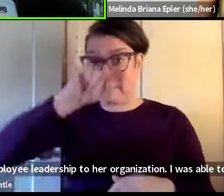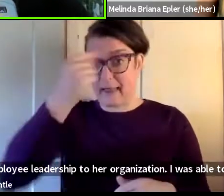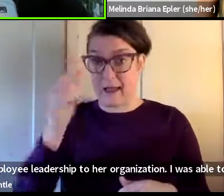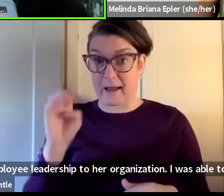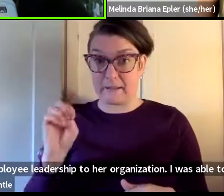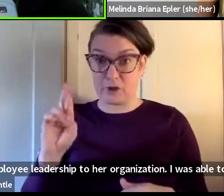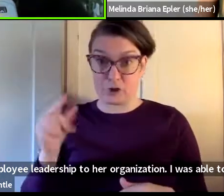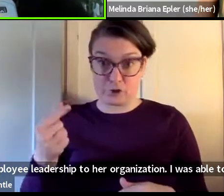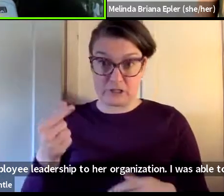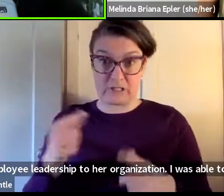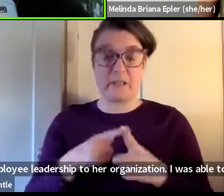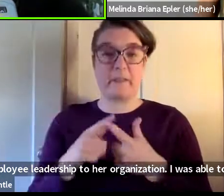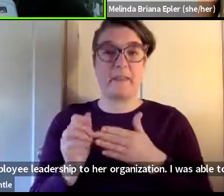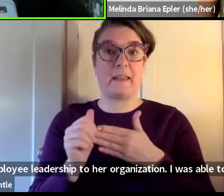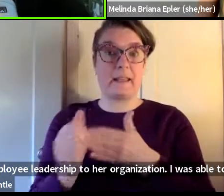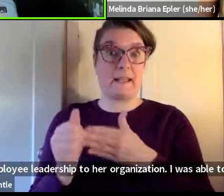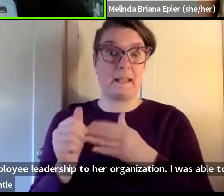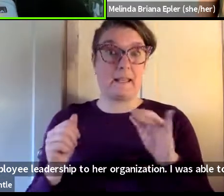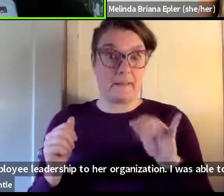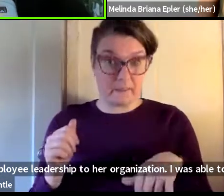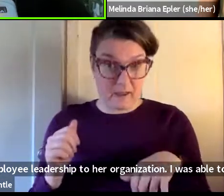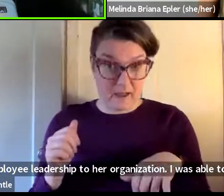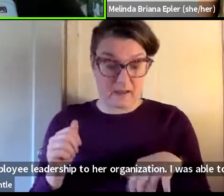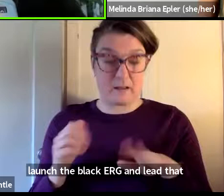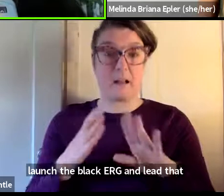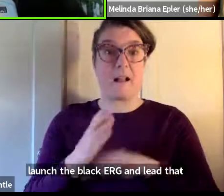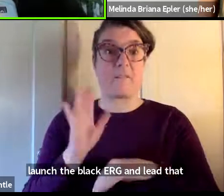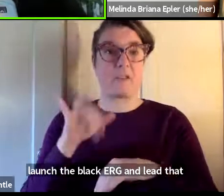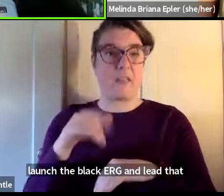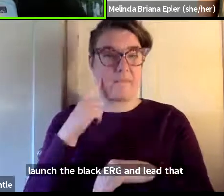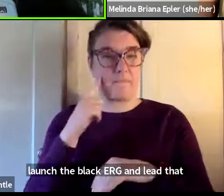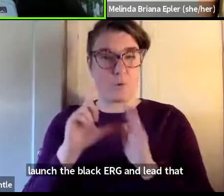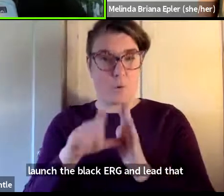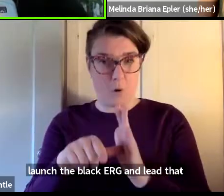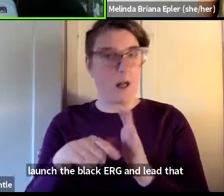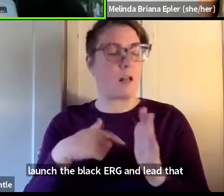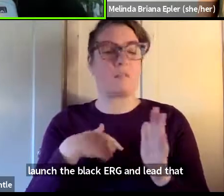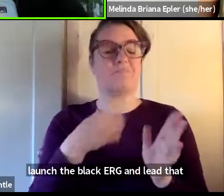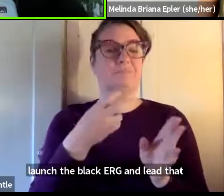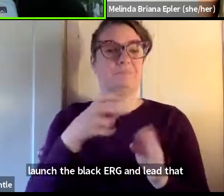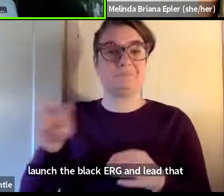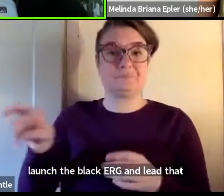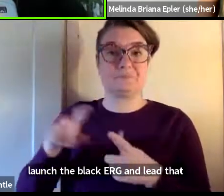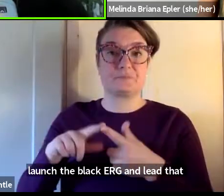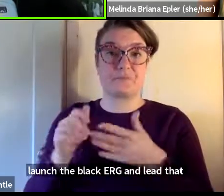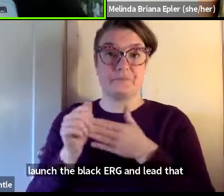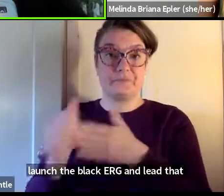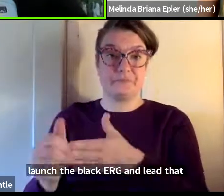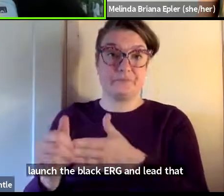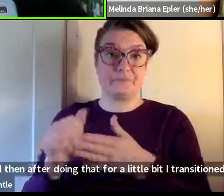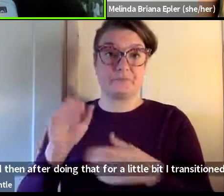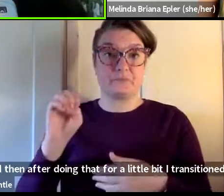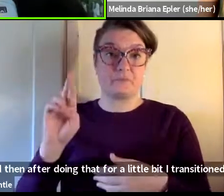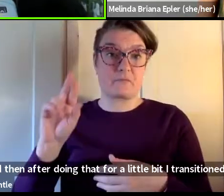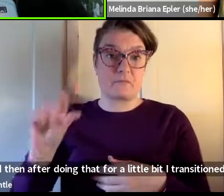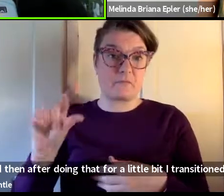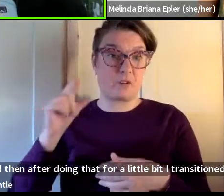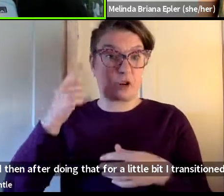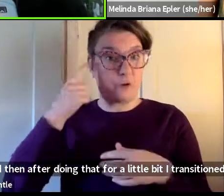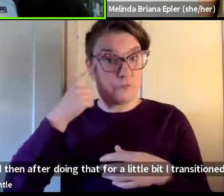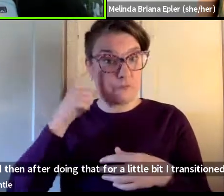lead that. And then after doing that for a little bit, I transitioned over to lead the ERG